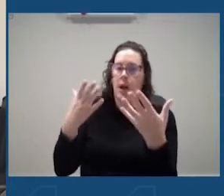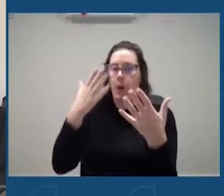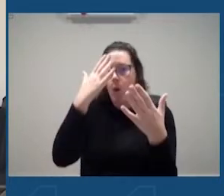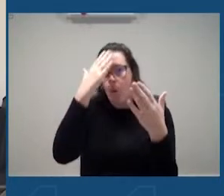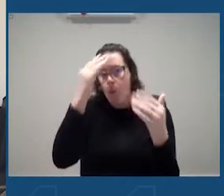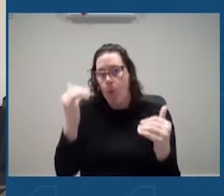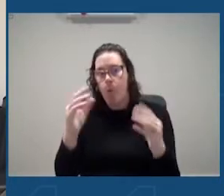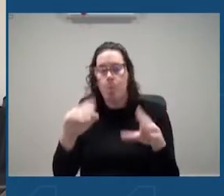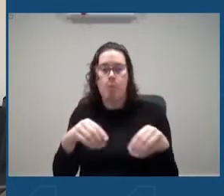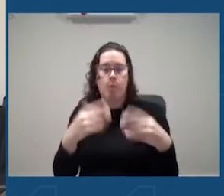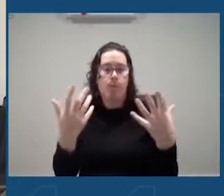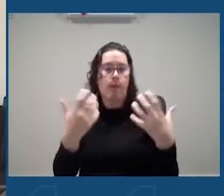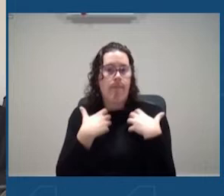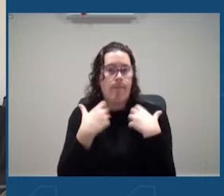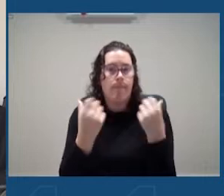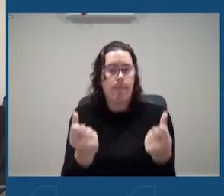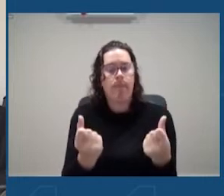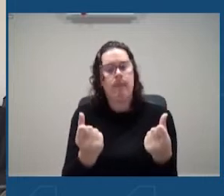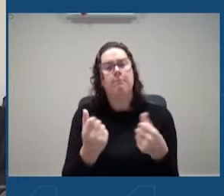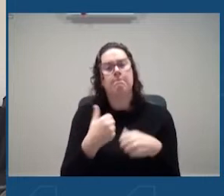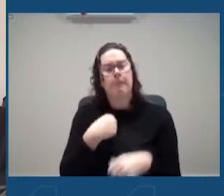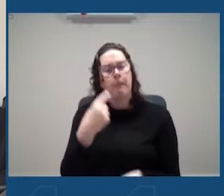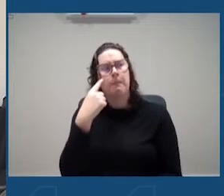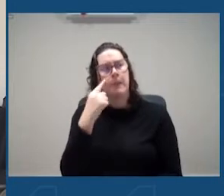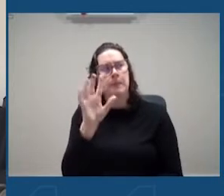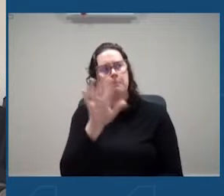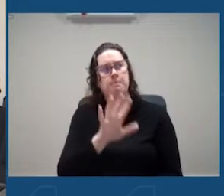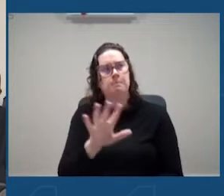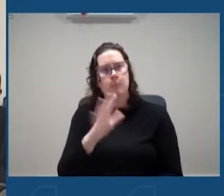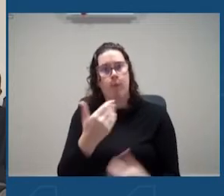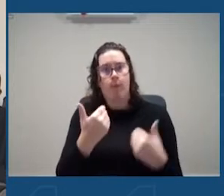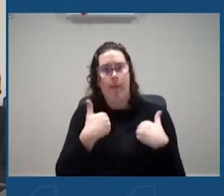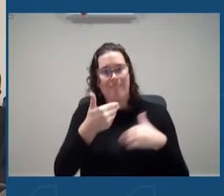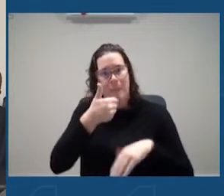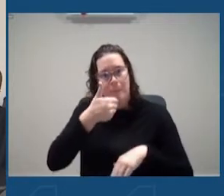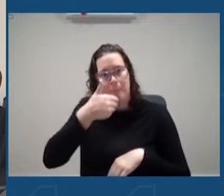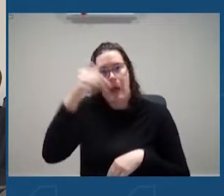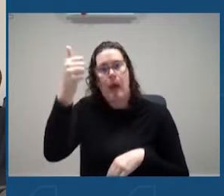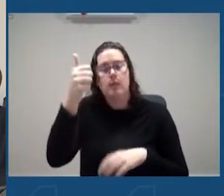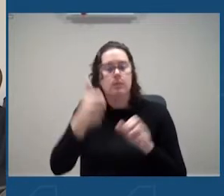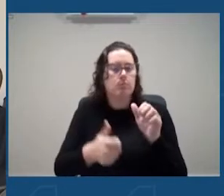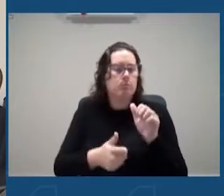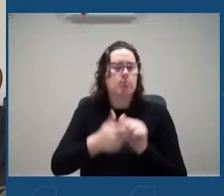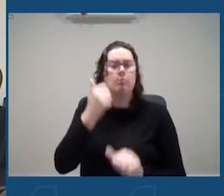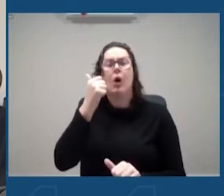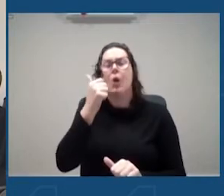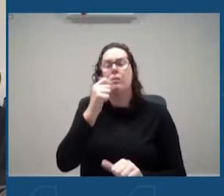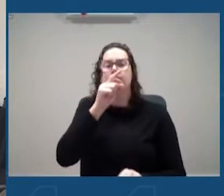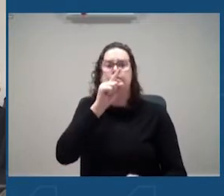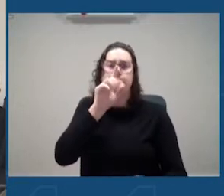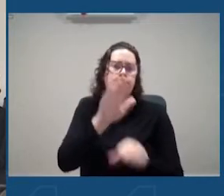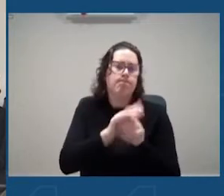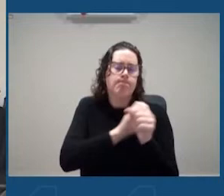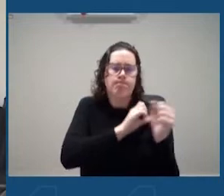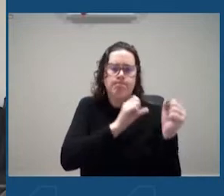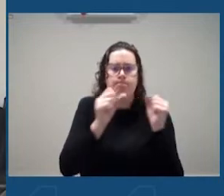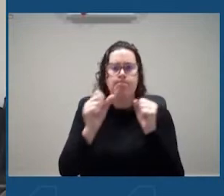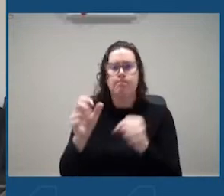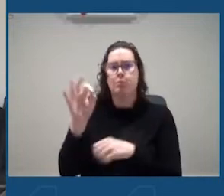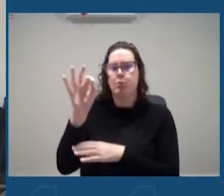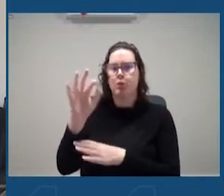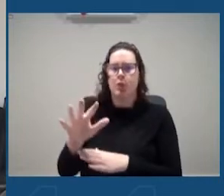And we probably have some of the best, some of the most committed pastors in